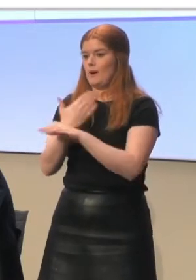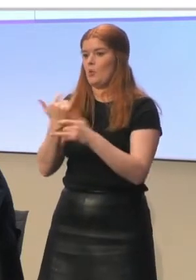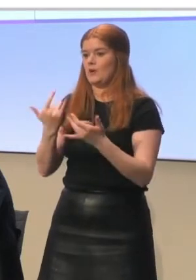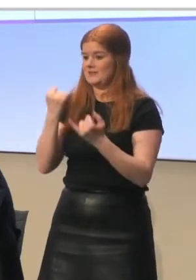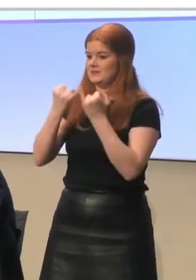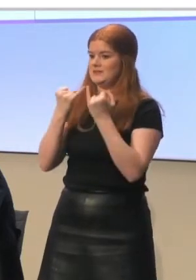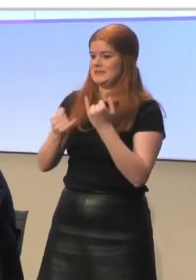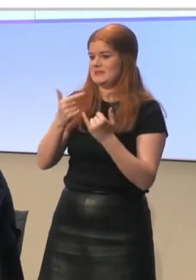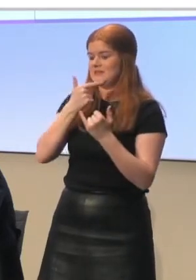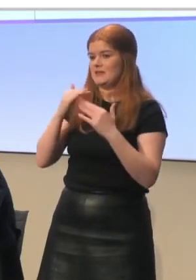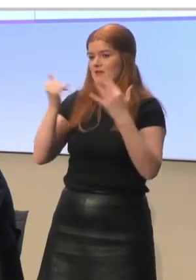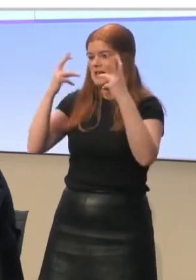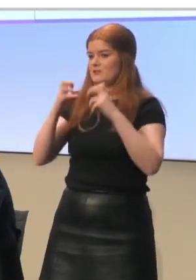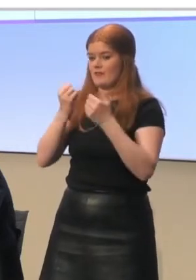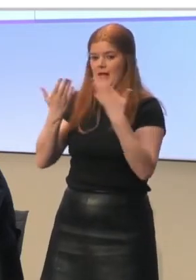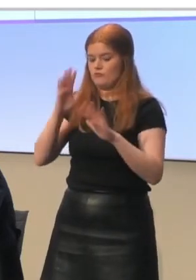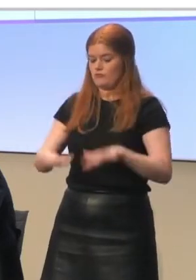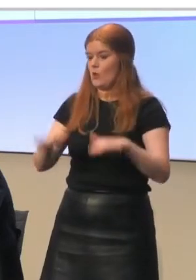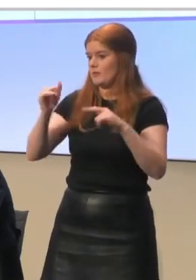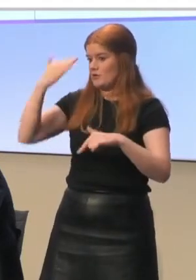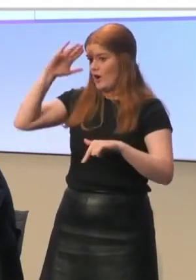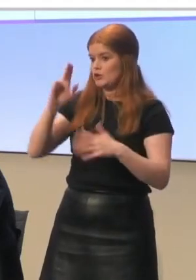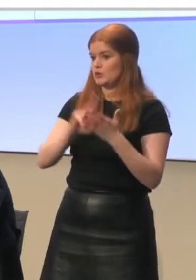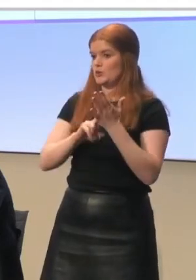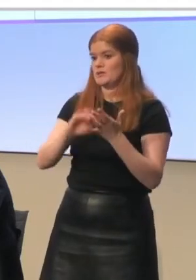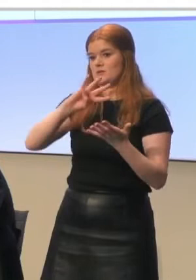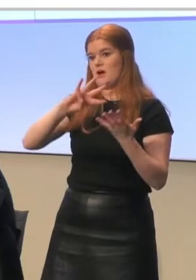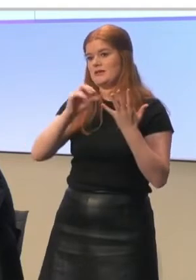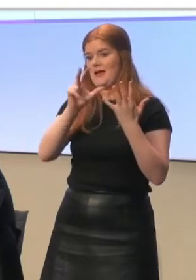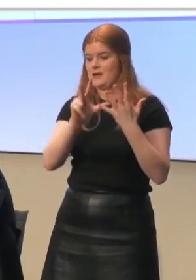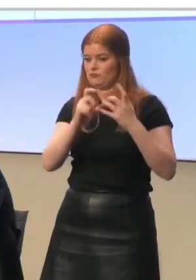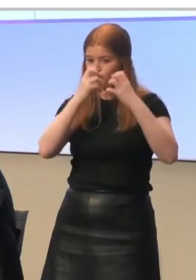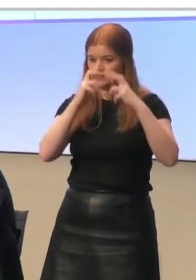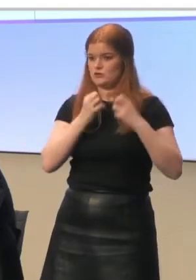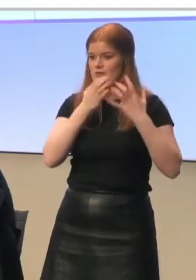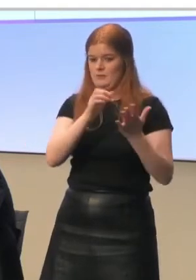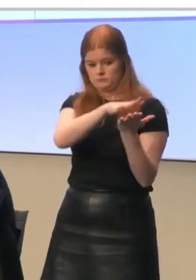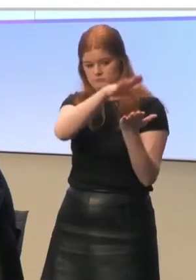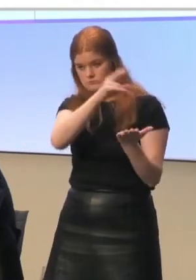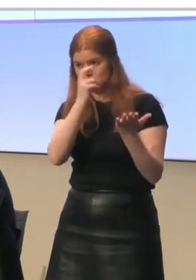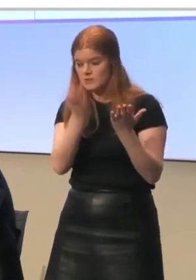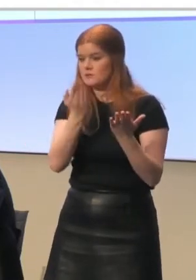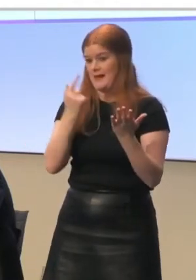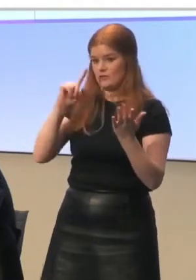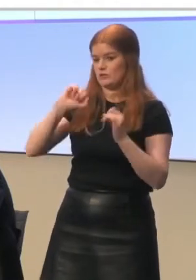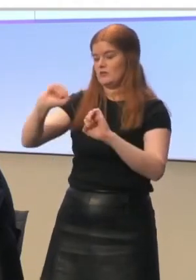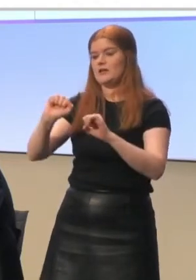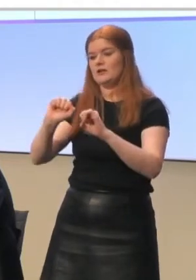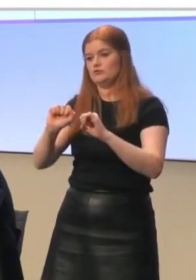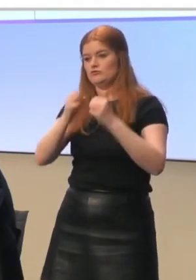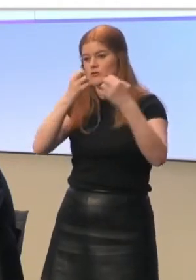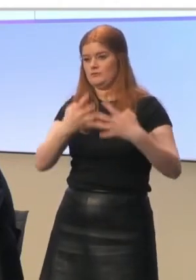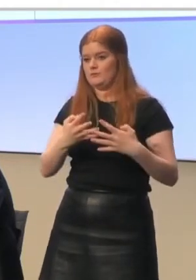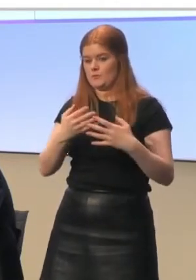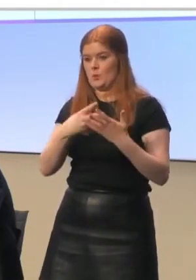detailed secondary analysis of growing up in Ireland data using the 98 cohort, and looking at their experiences and outcomes at age 17